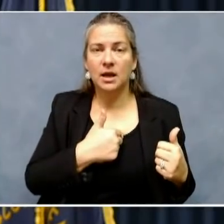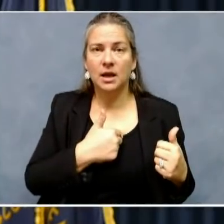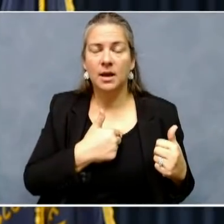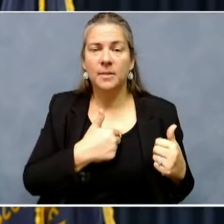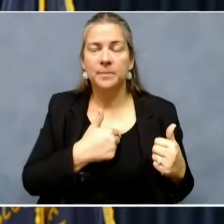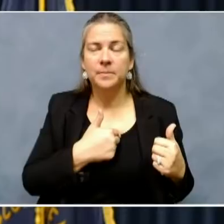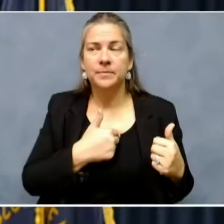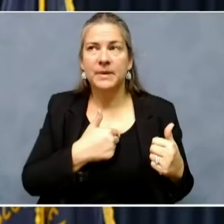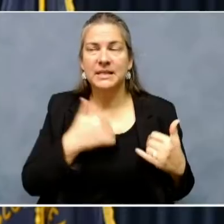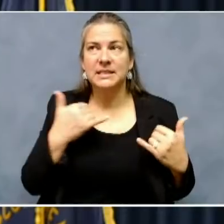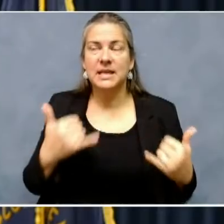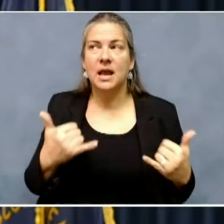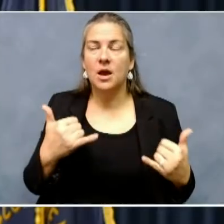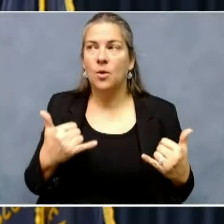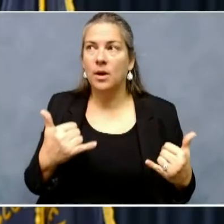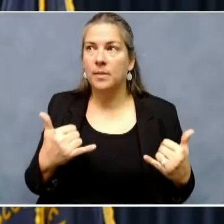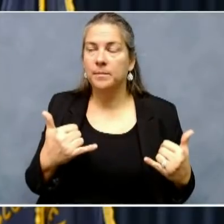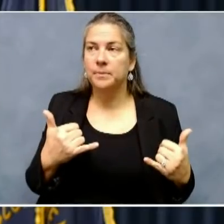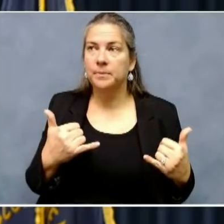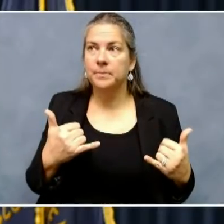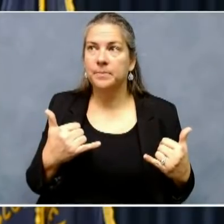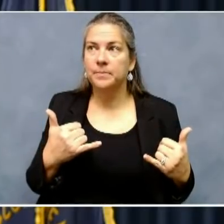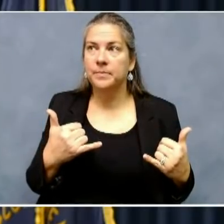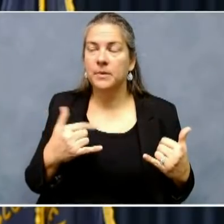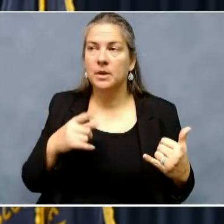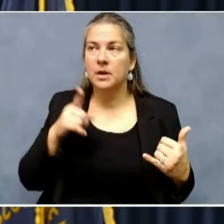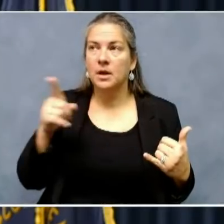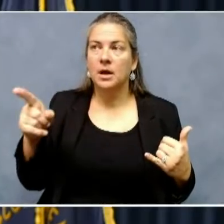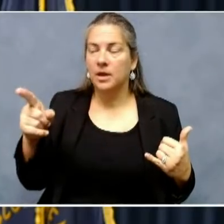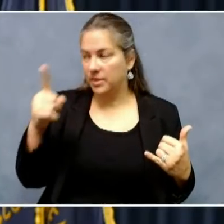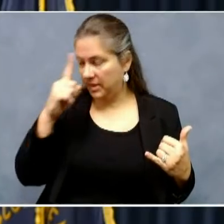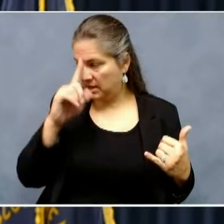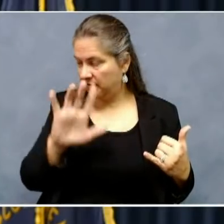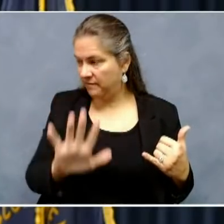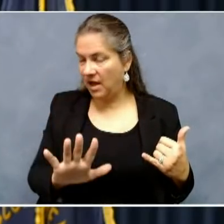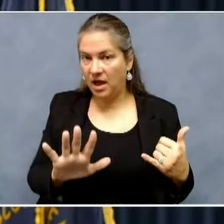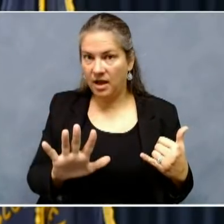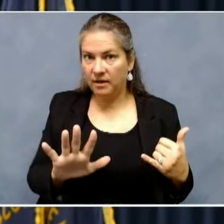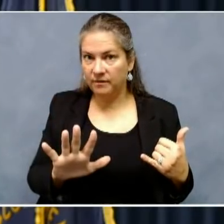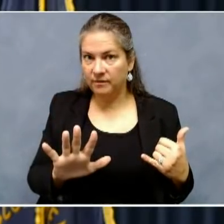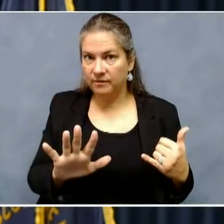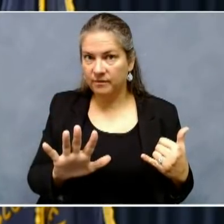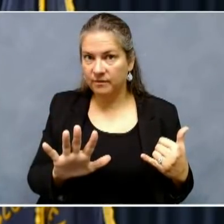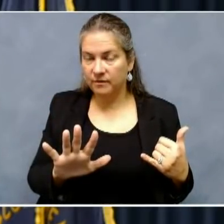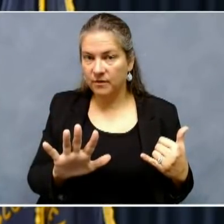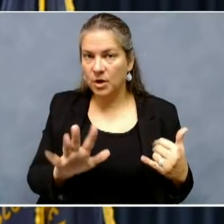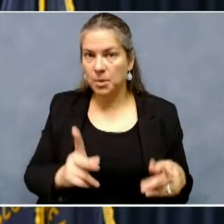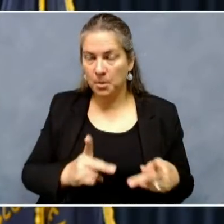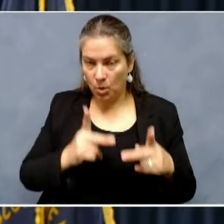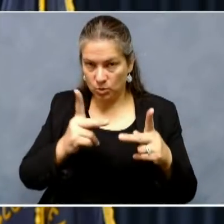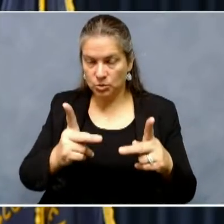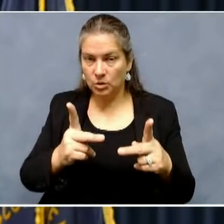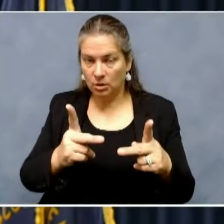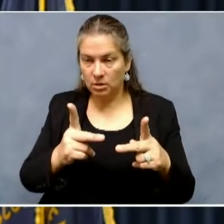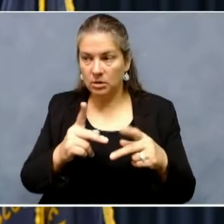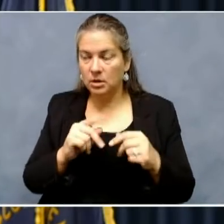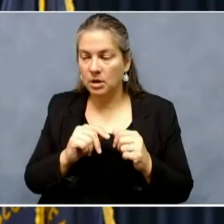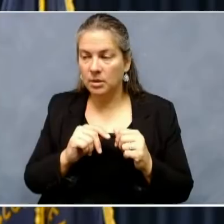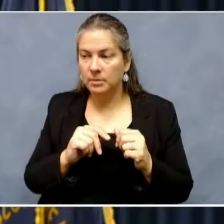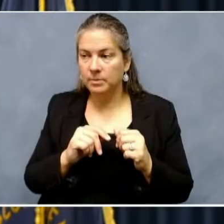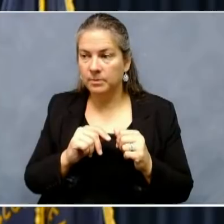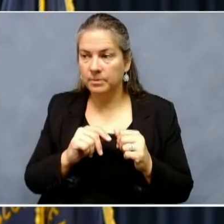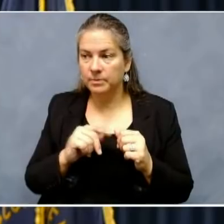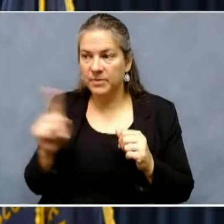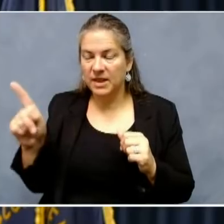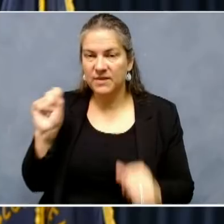it's now down to, I think, 5 proposals that have been sent